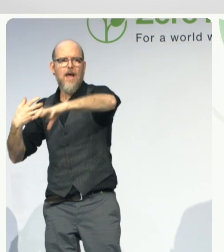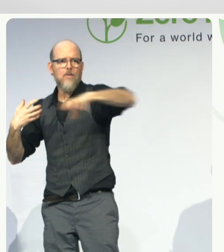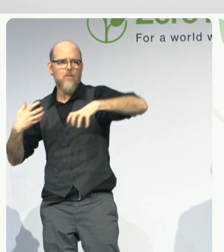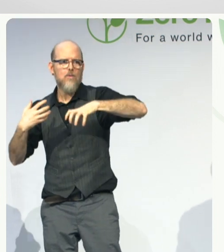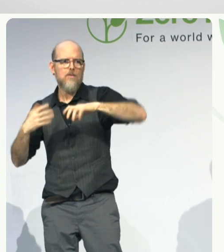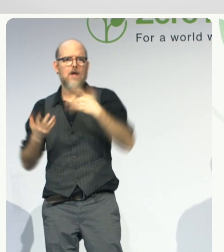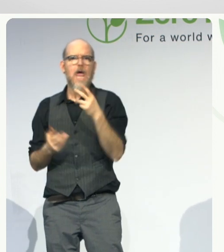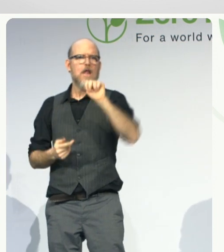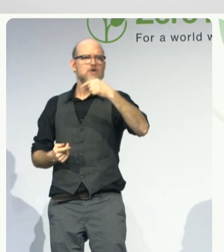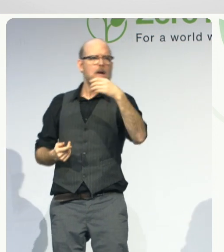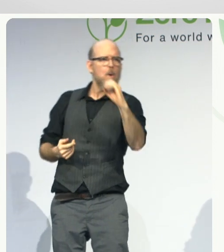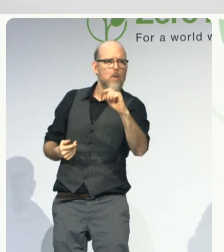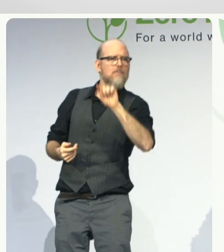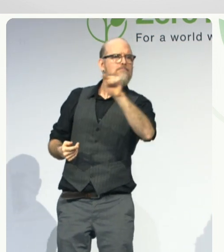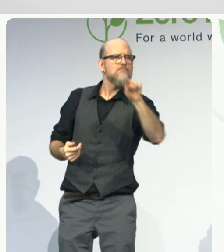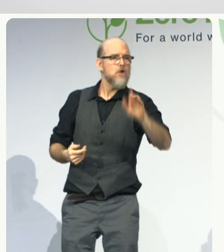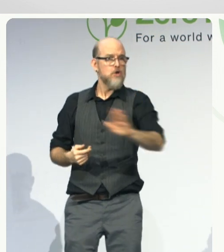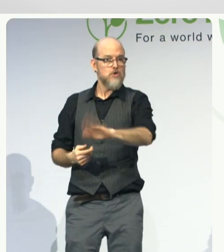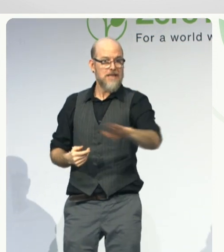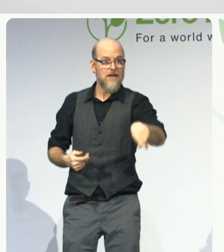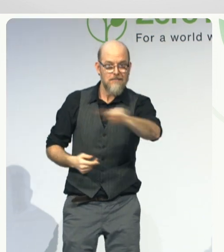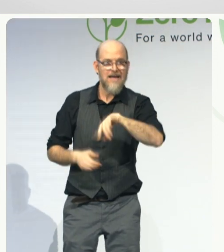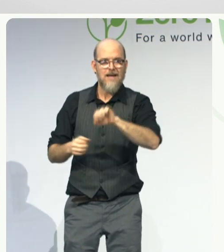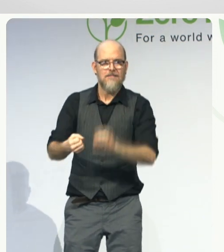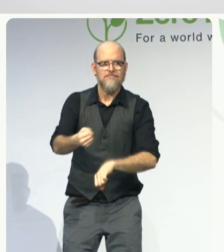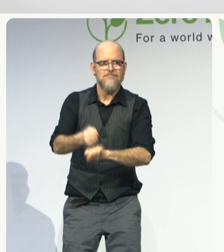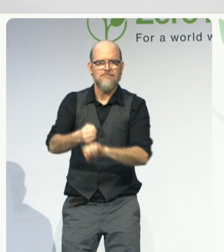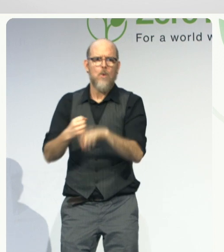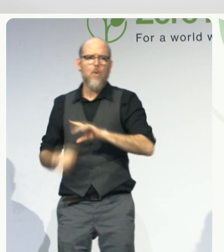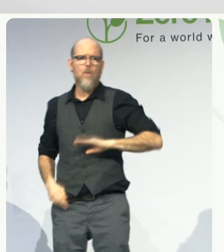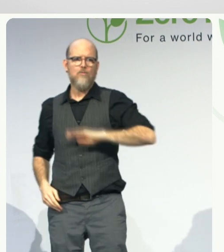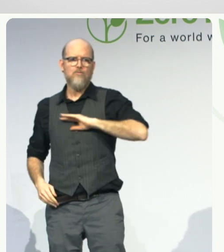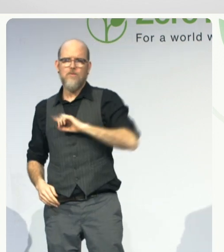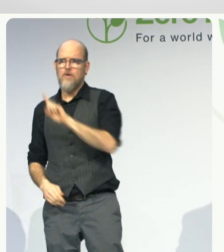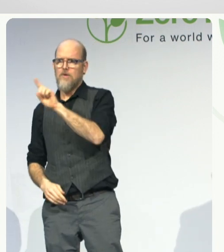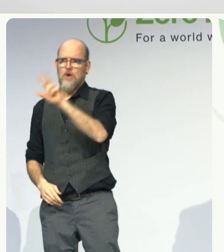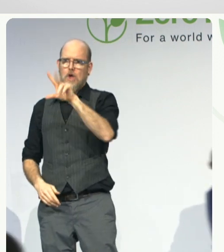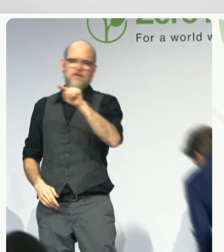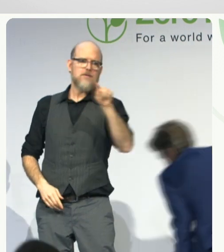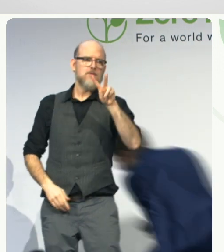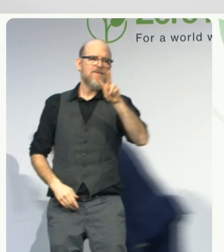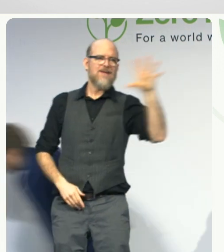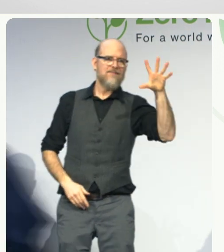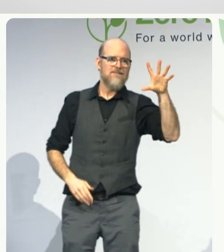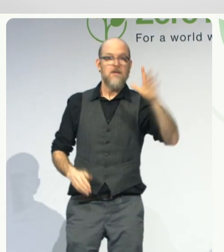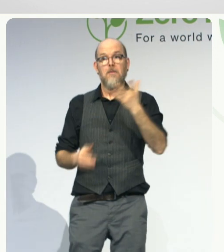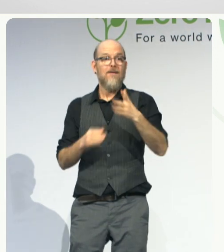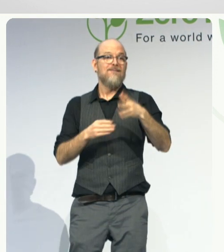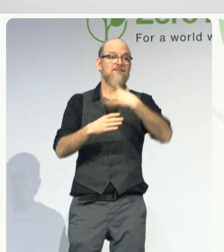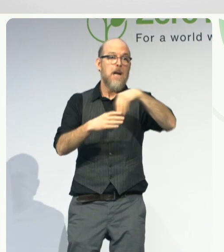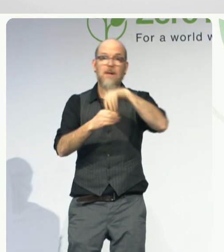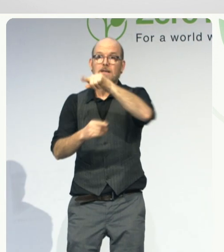between 13 and 25 and their families to develop personal action plans and support this